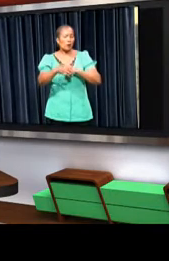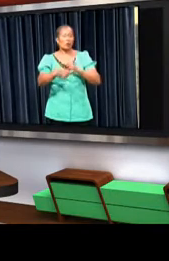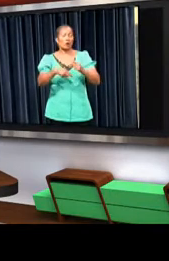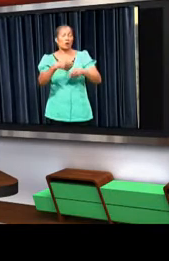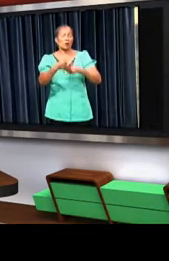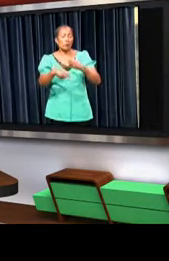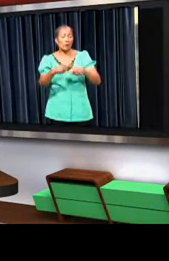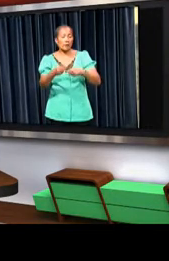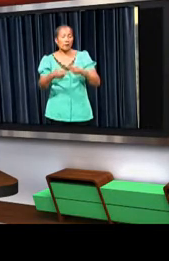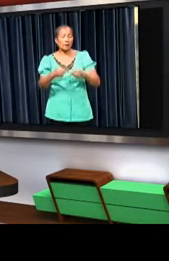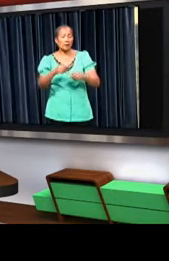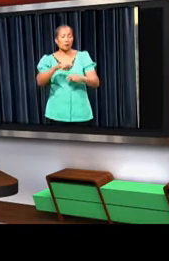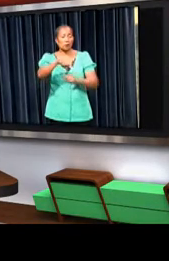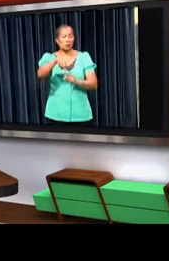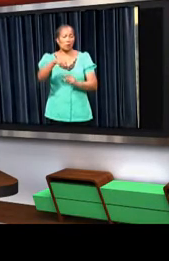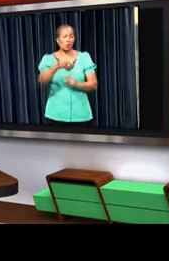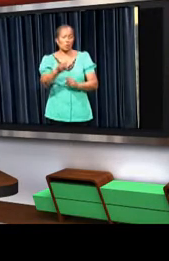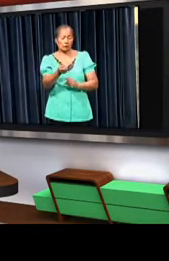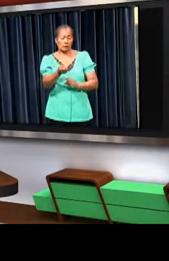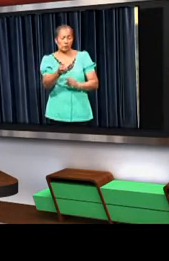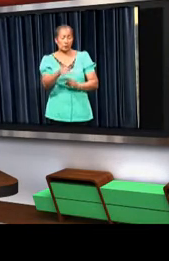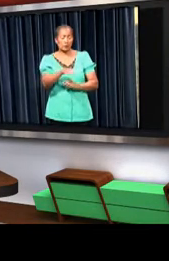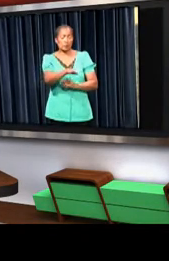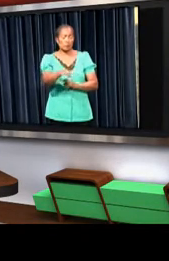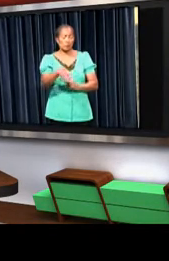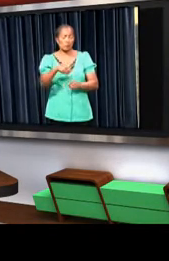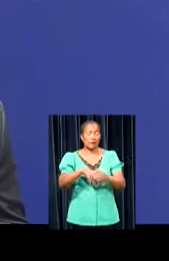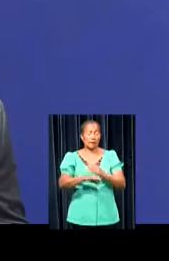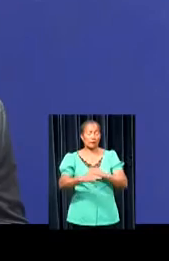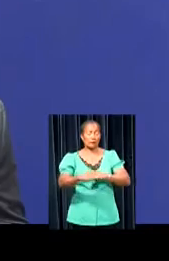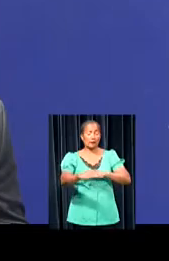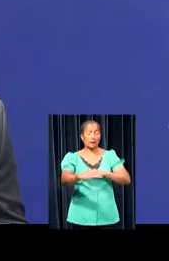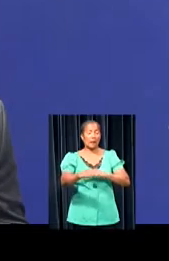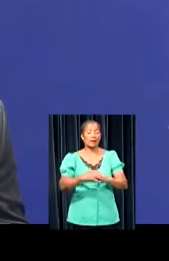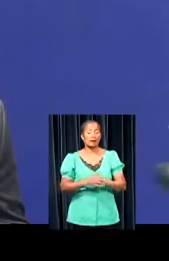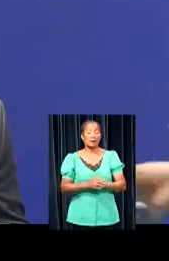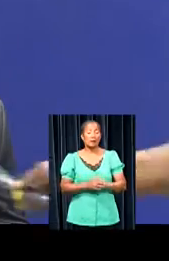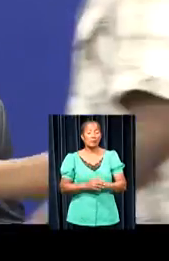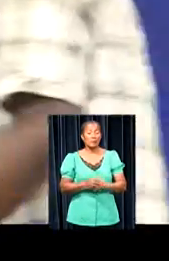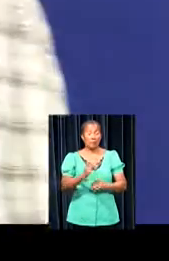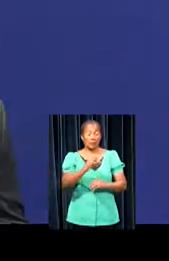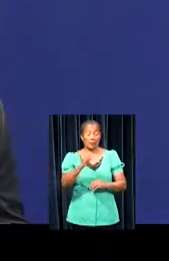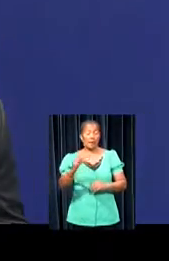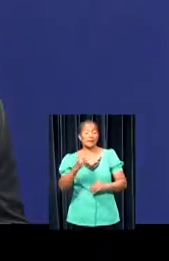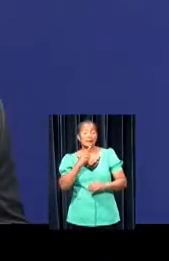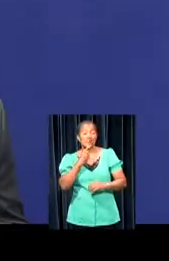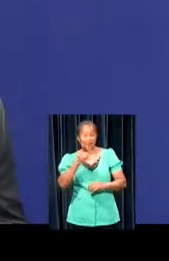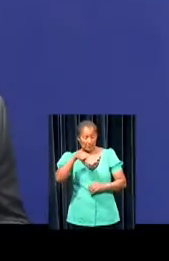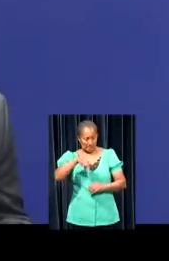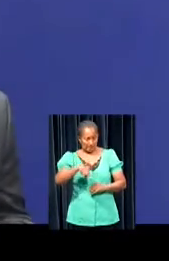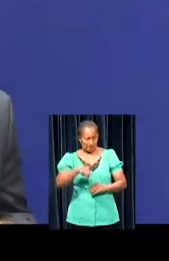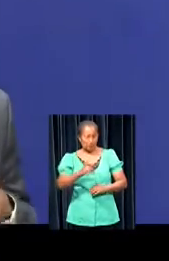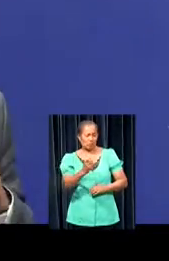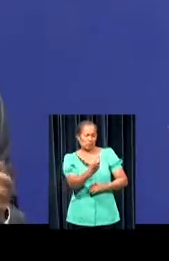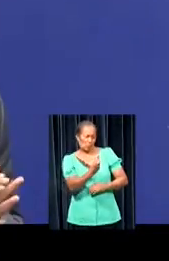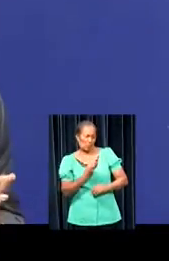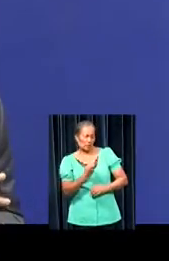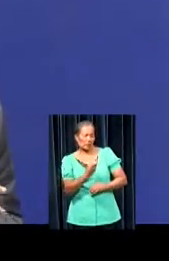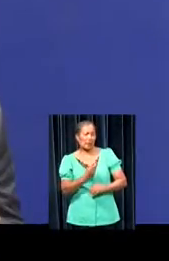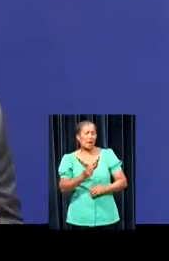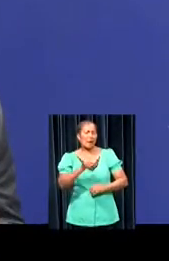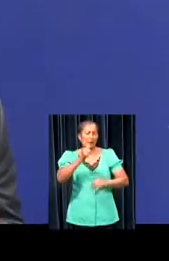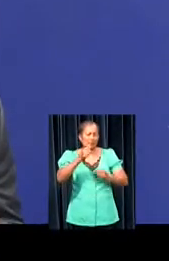developments regarding the financial situation of the country. Gersi said he is ready to take up the challenge